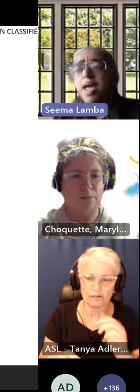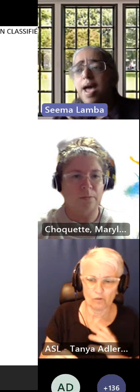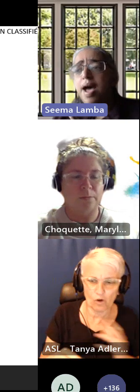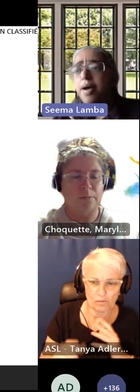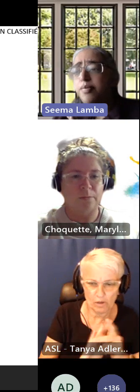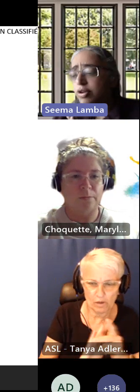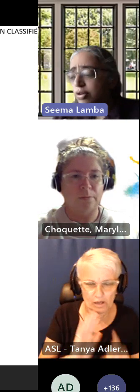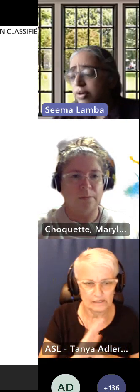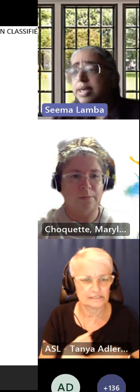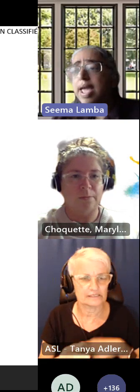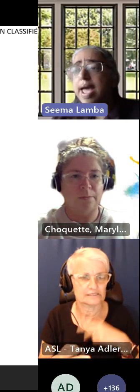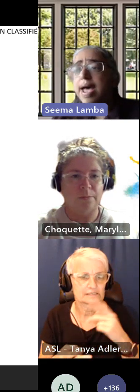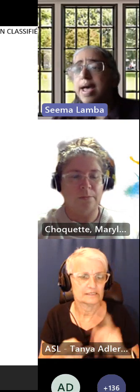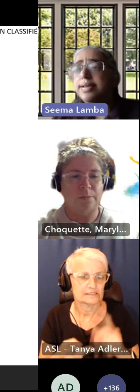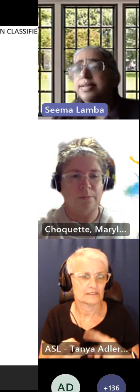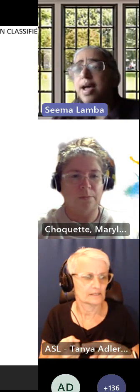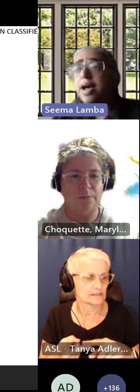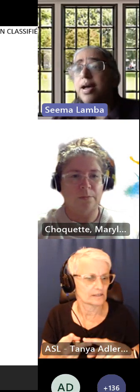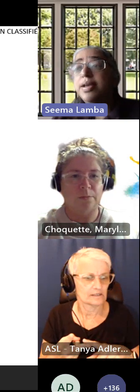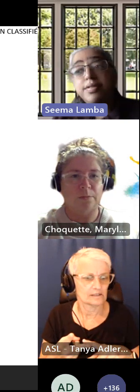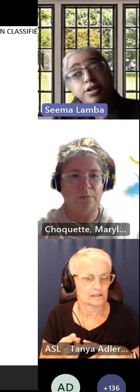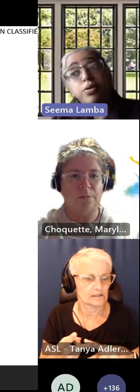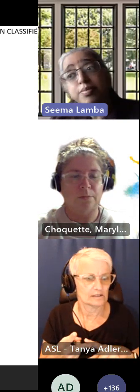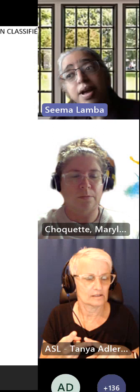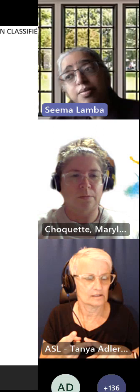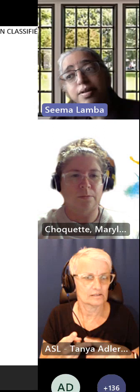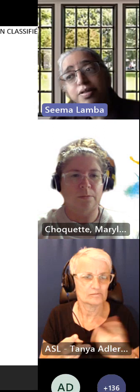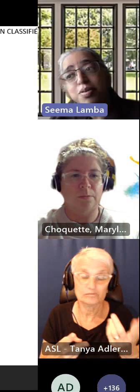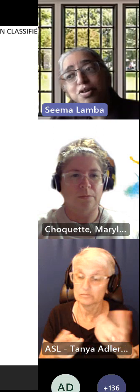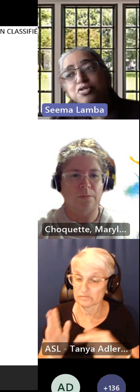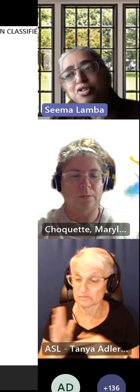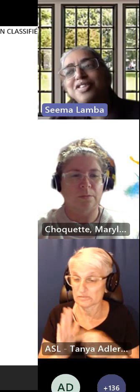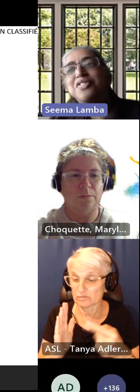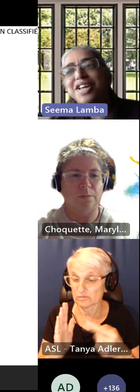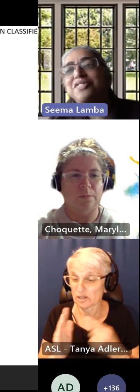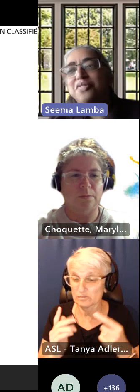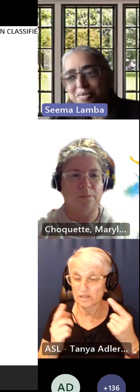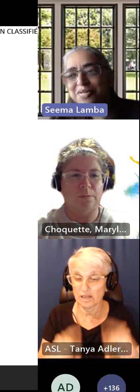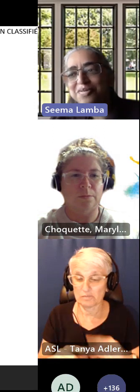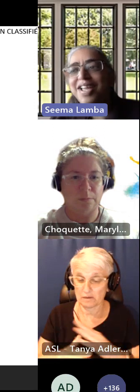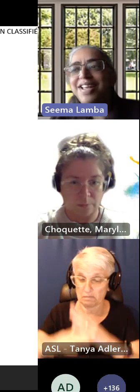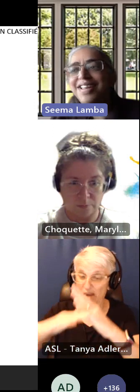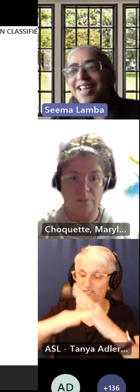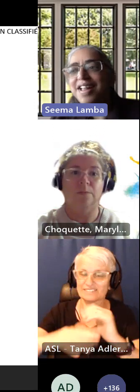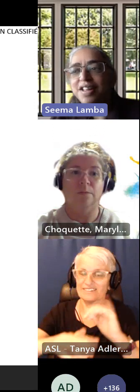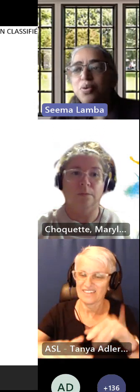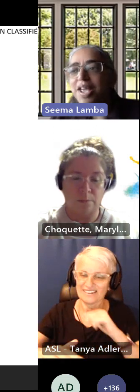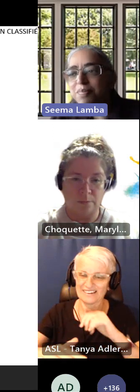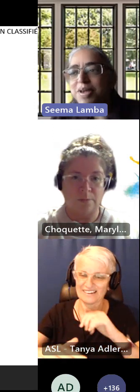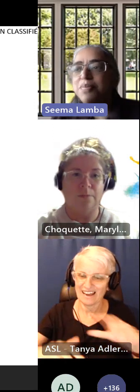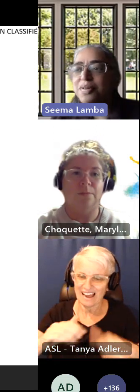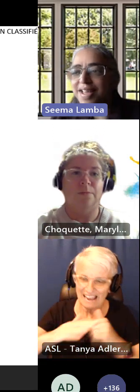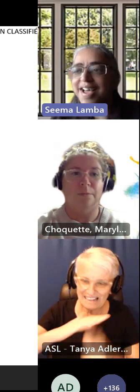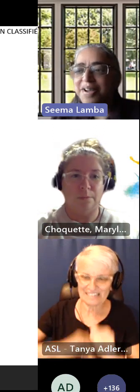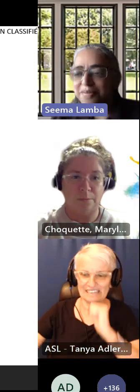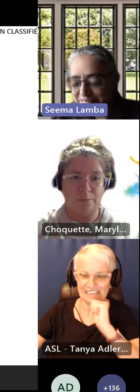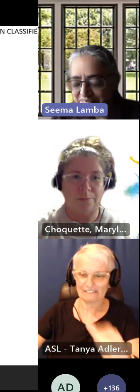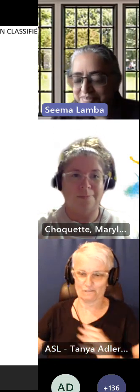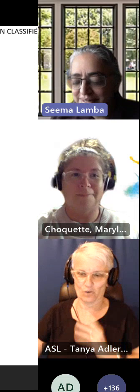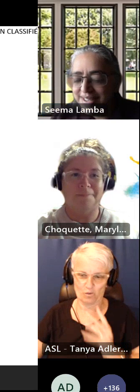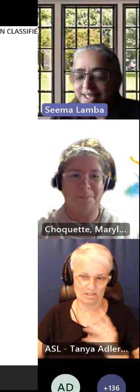policies. You're looking at, because, you know, sometimes the barriers are in the informal, right? Like the way